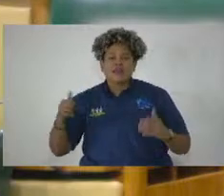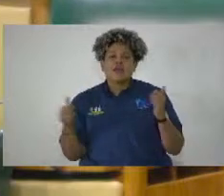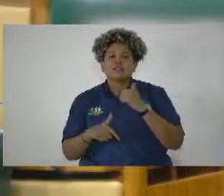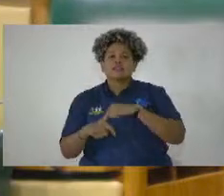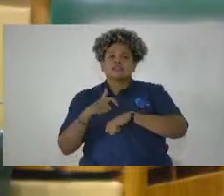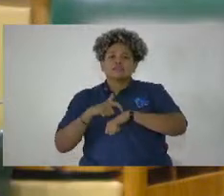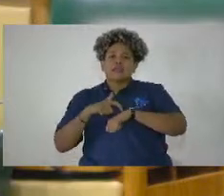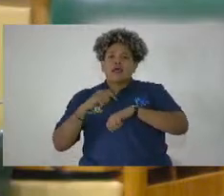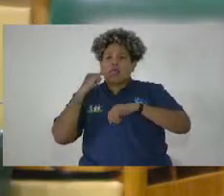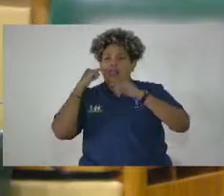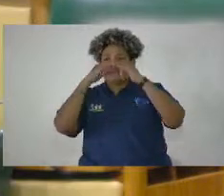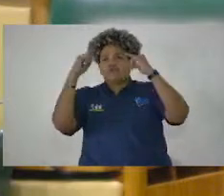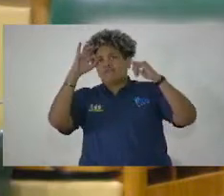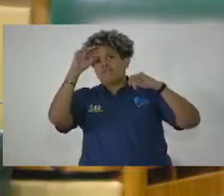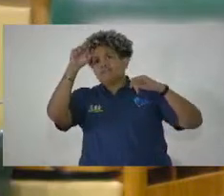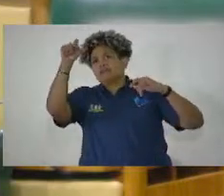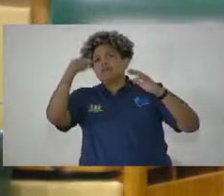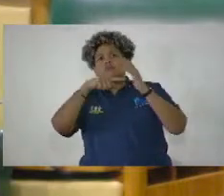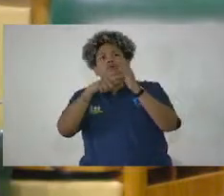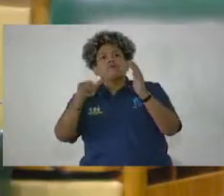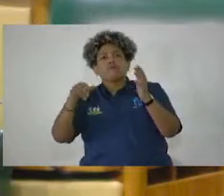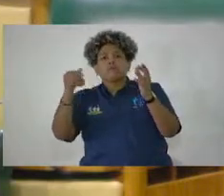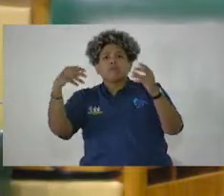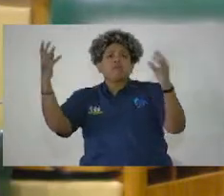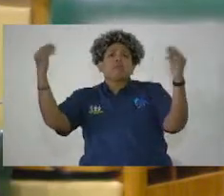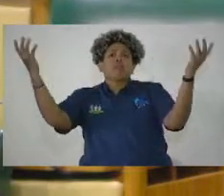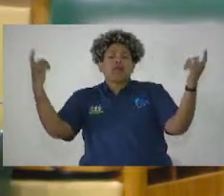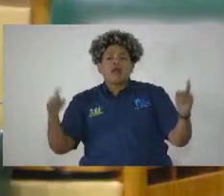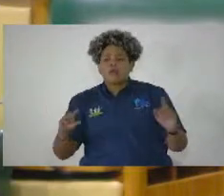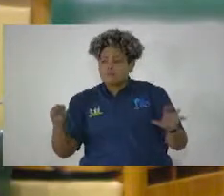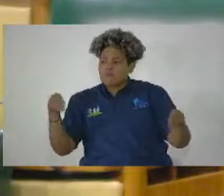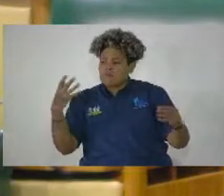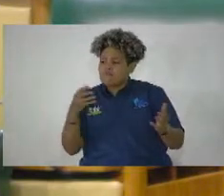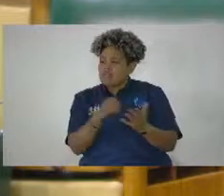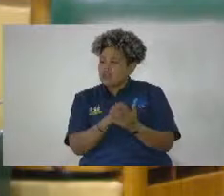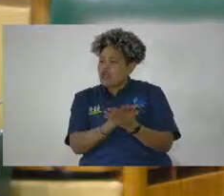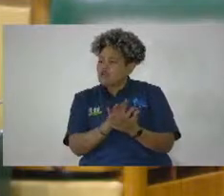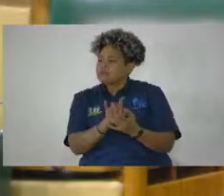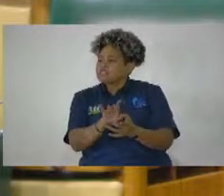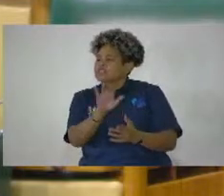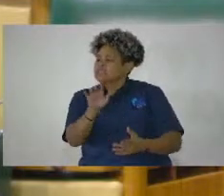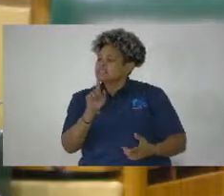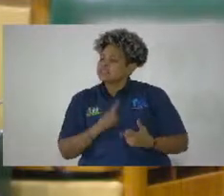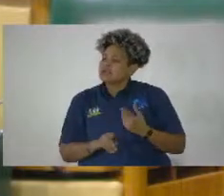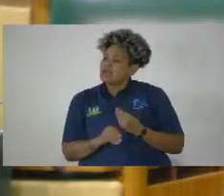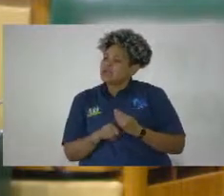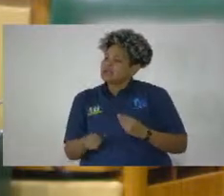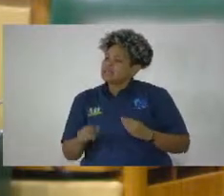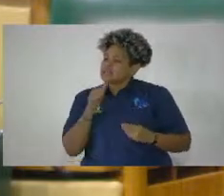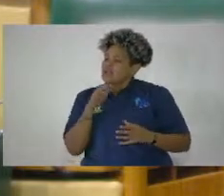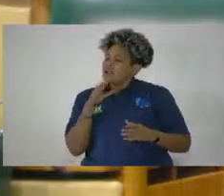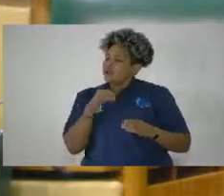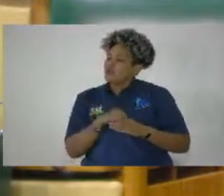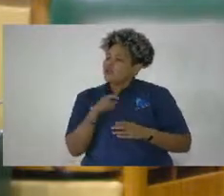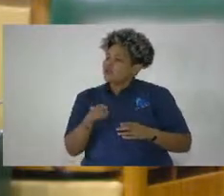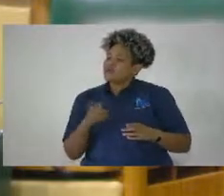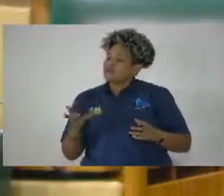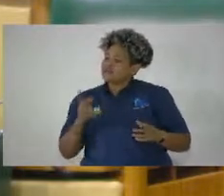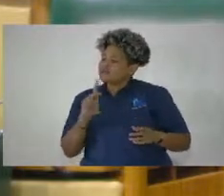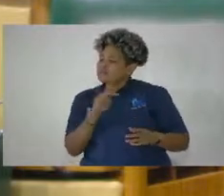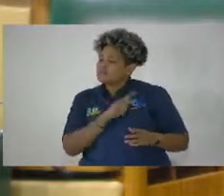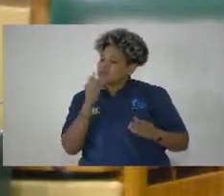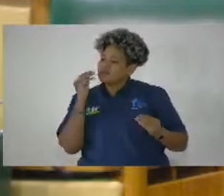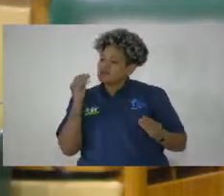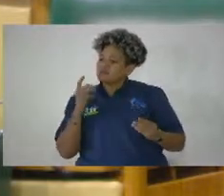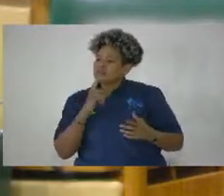period by providing the documents that were, and by the way, this does not include personal